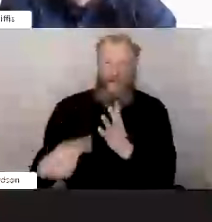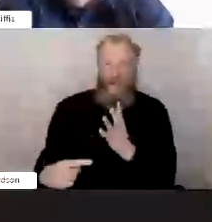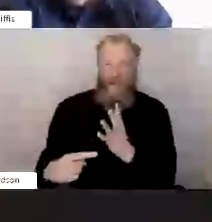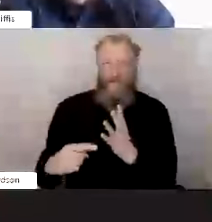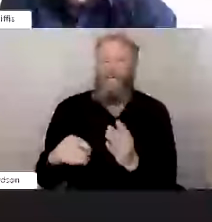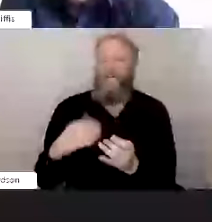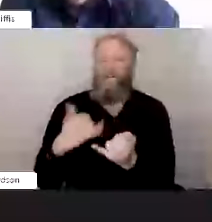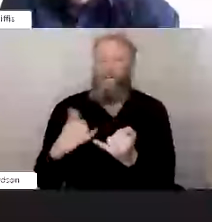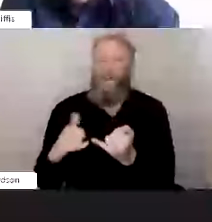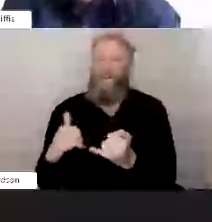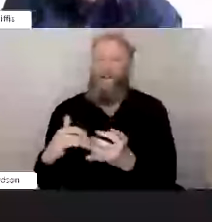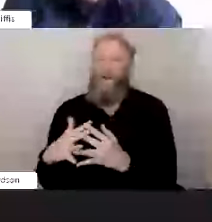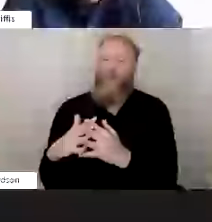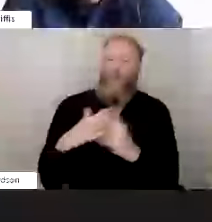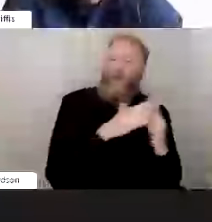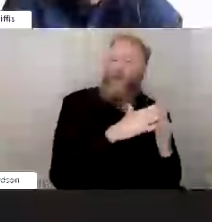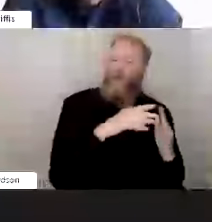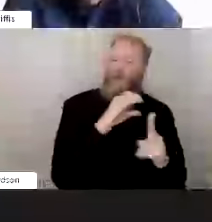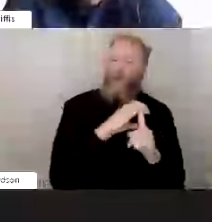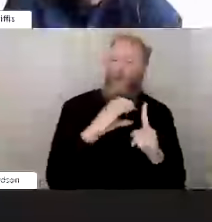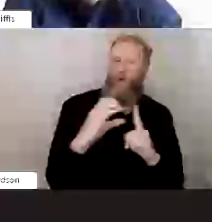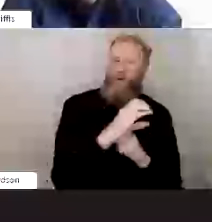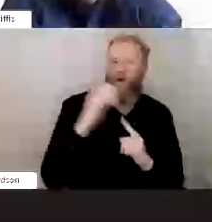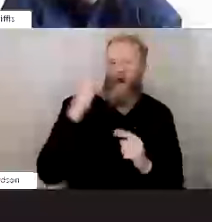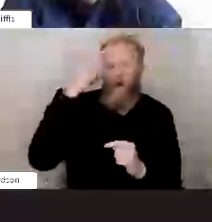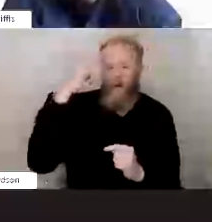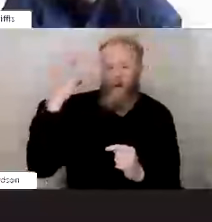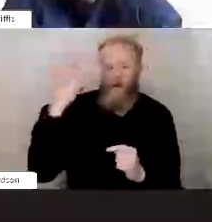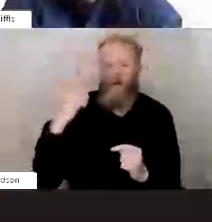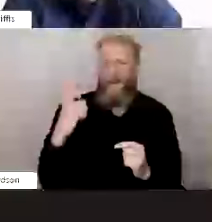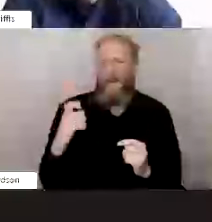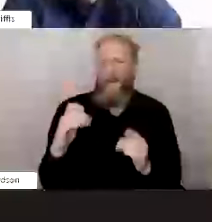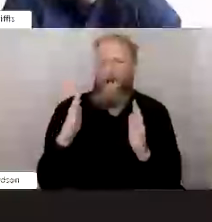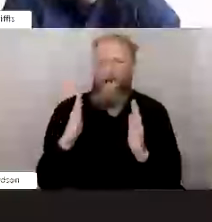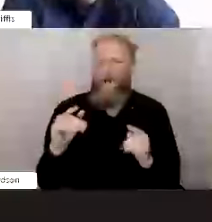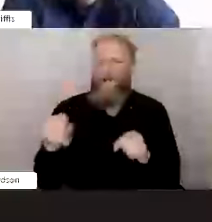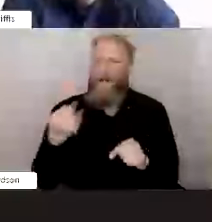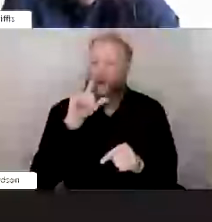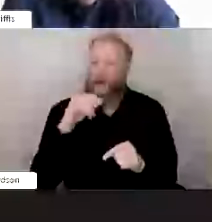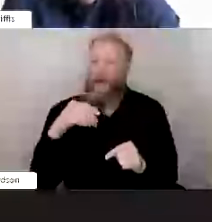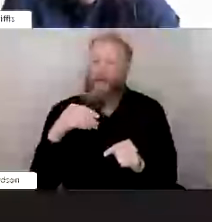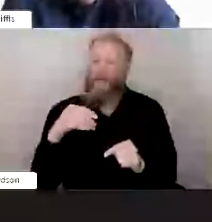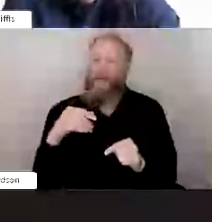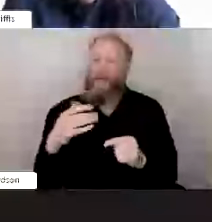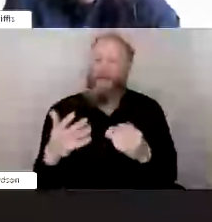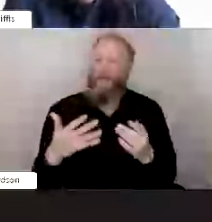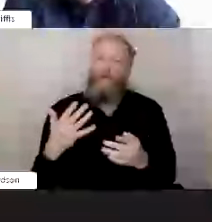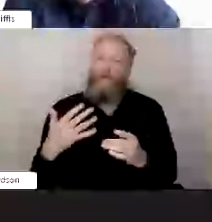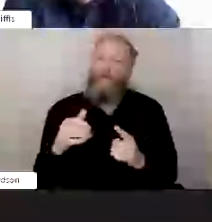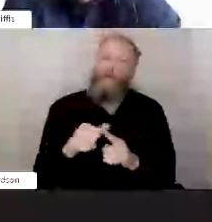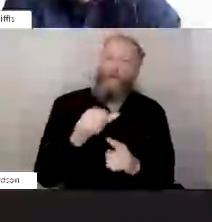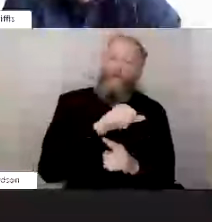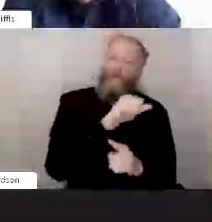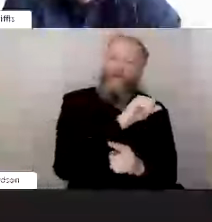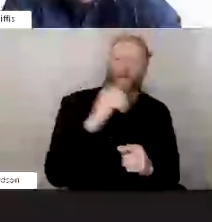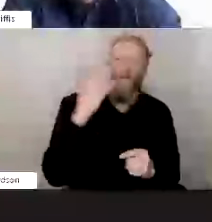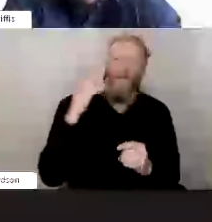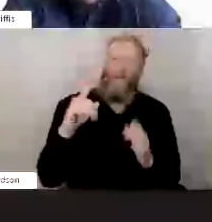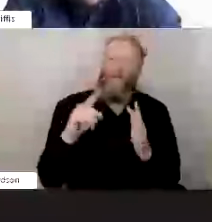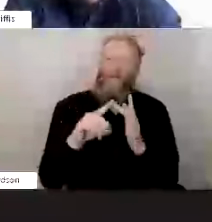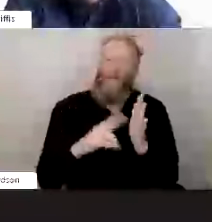Western construct, and a lot of it can be traced to the Industrial Revolution,